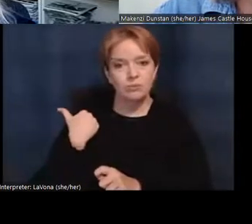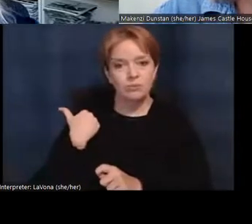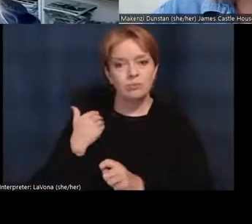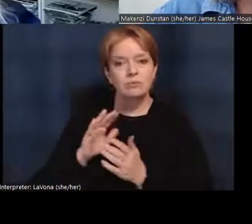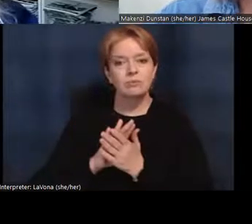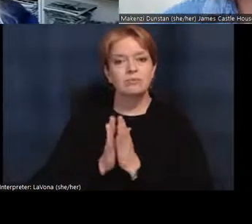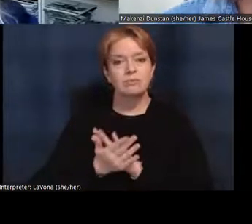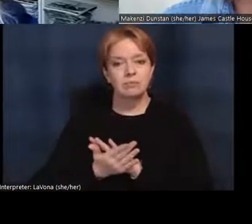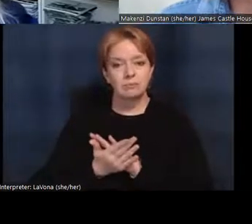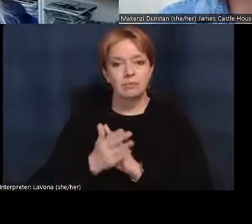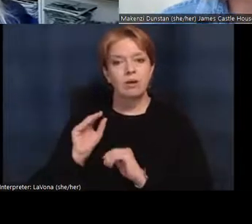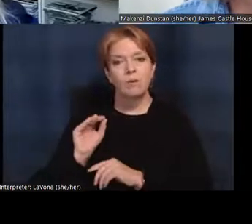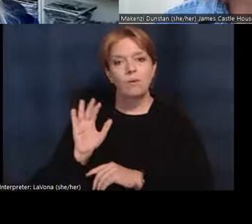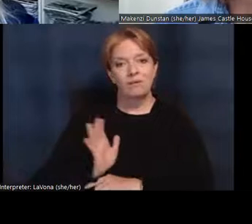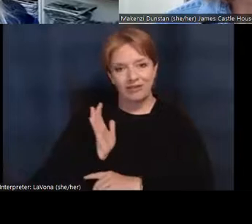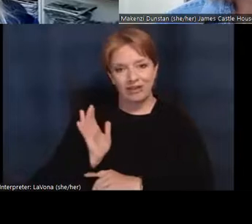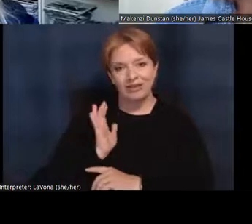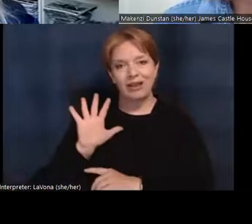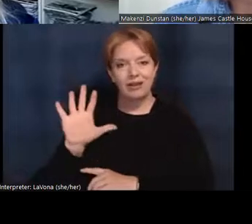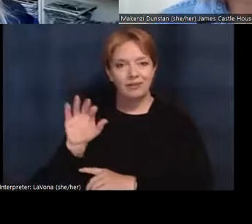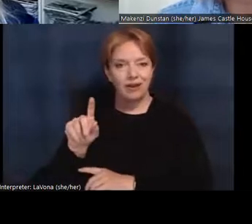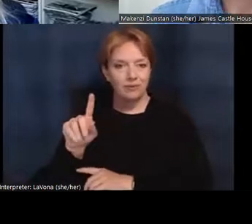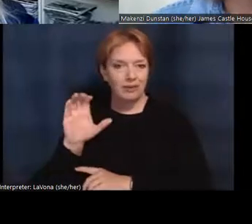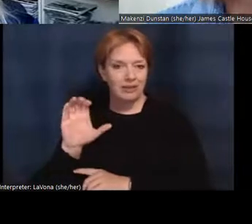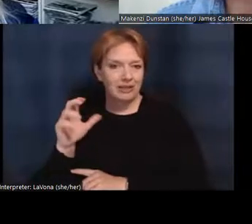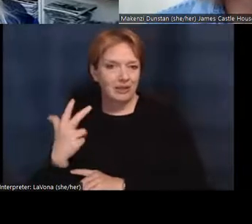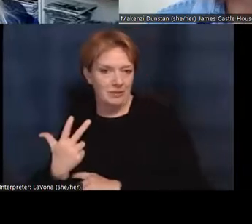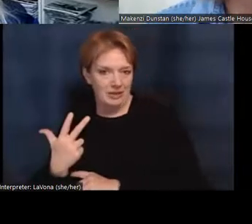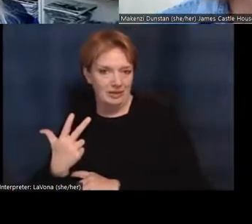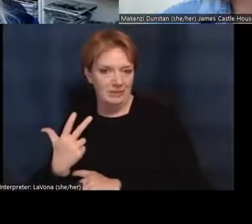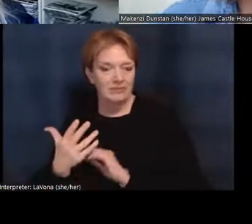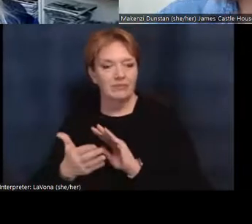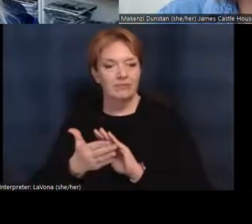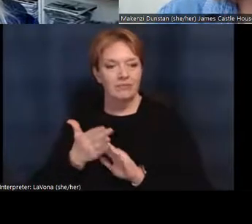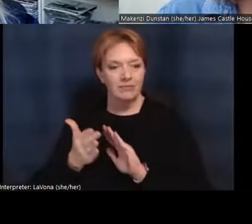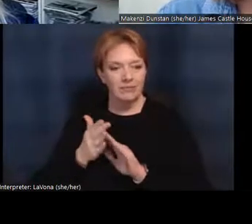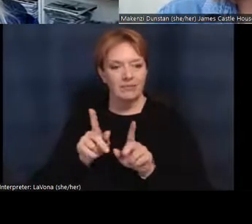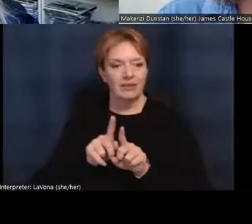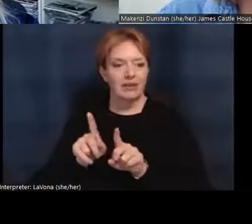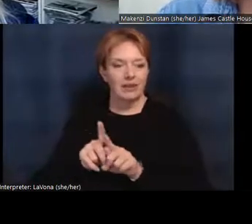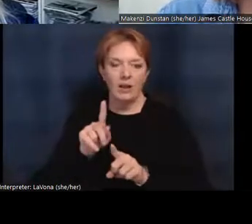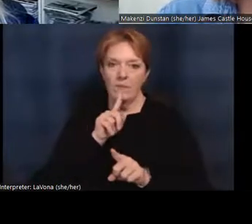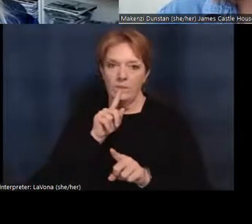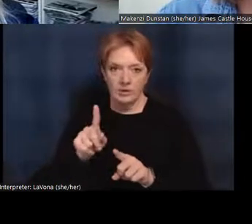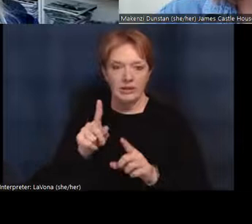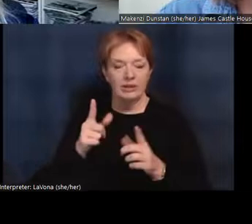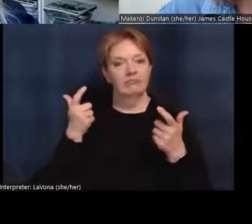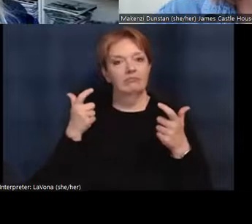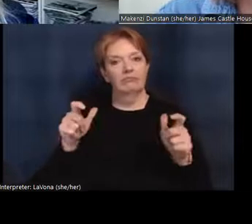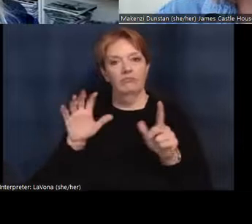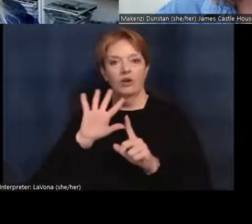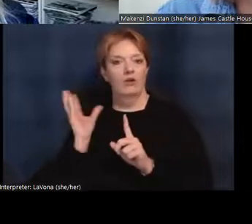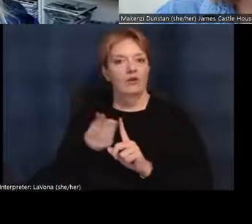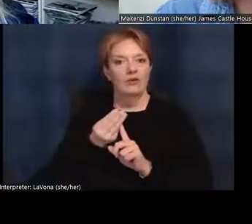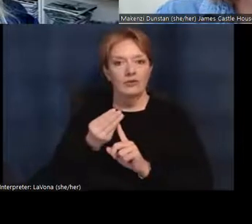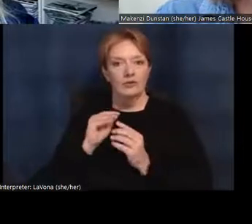became officially a 501c3, operating as a really vibrant cultural organization within